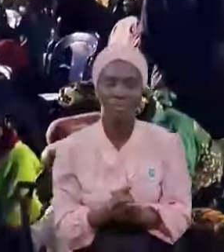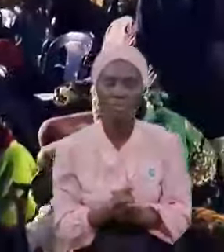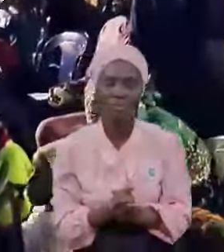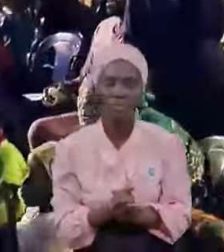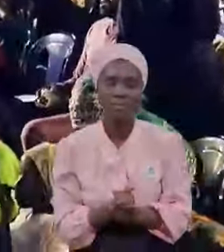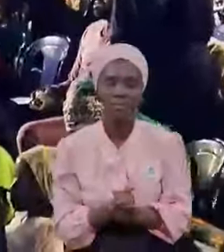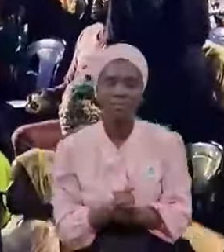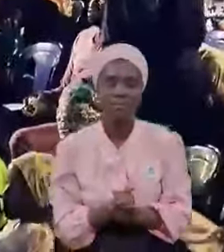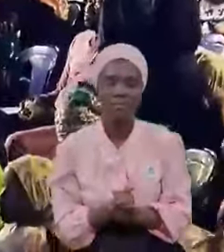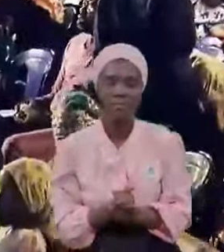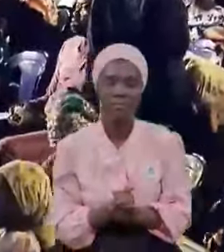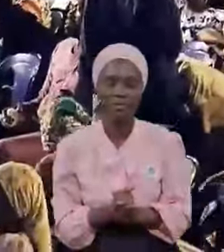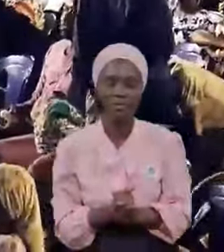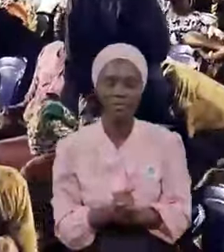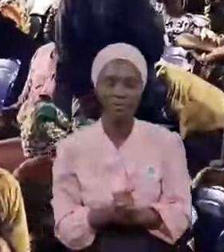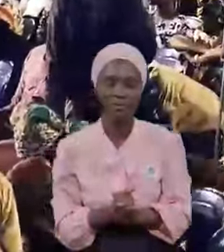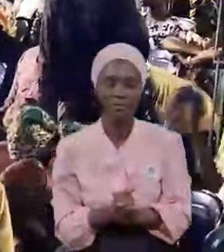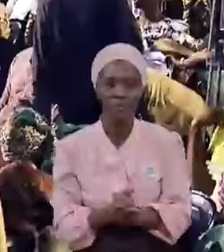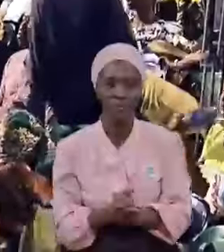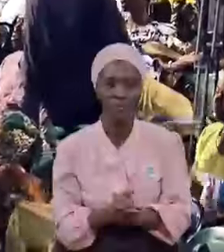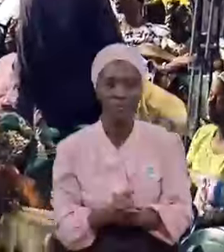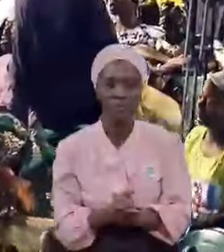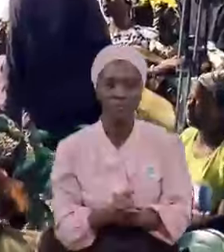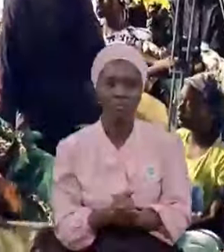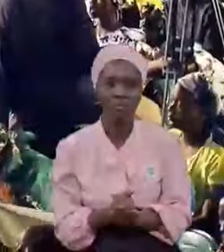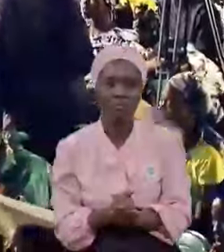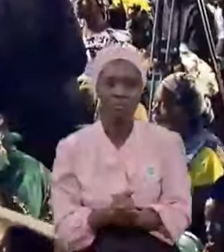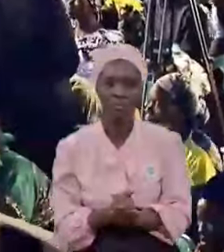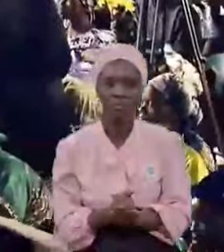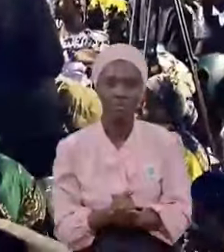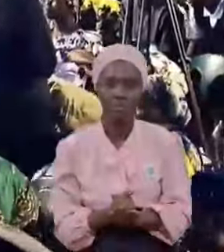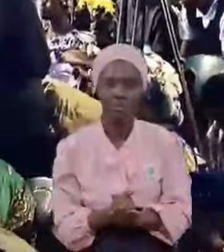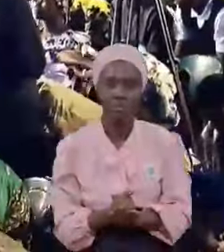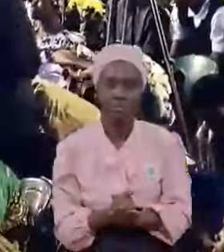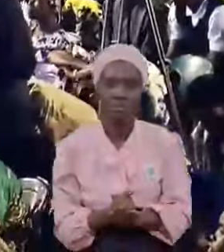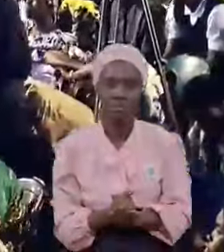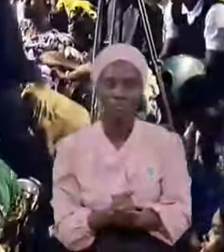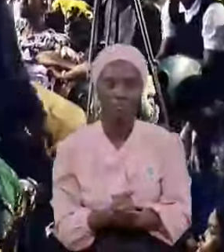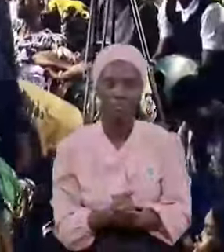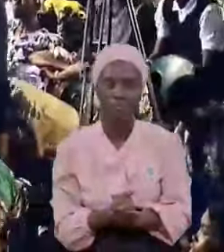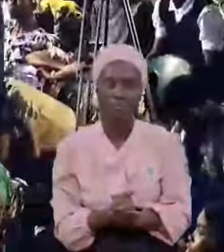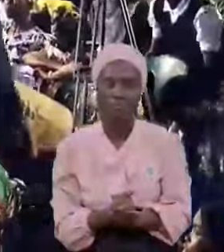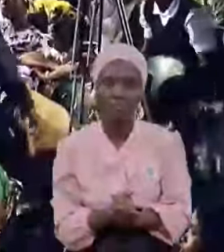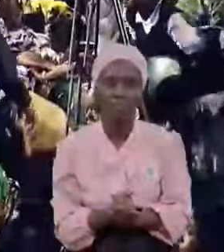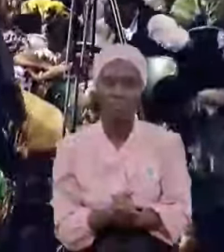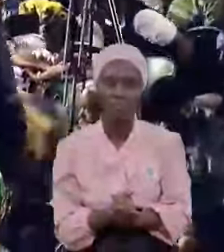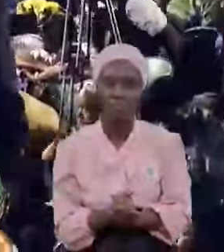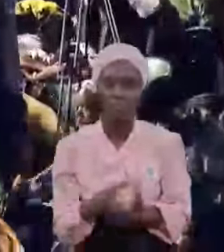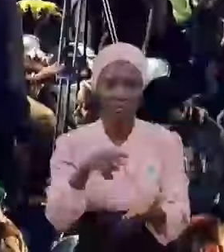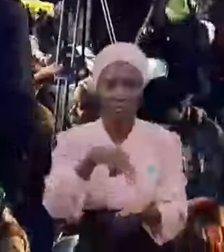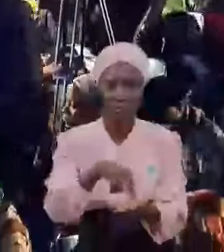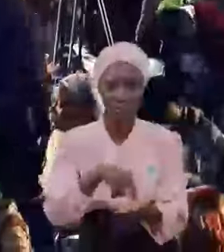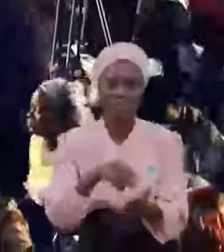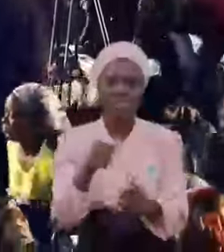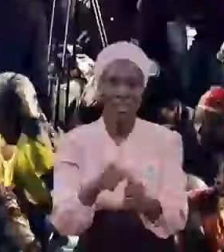Thomas, okay, I can see, I think we are true. Shall we be on our feet now as we welcome